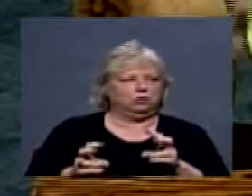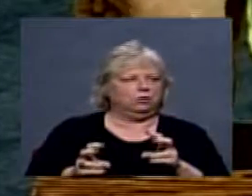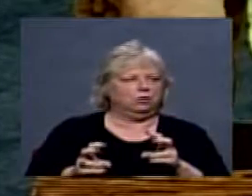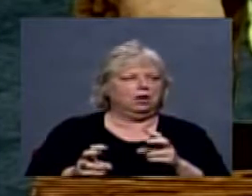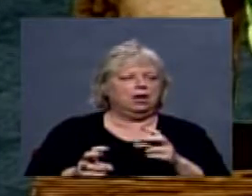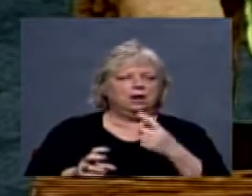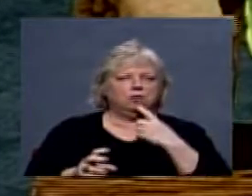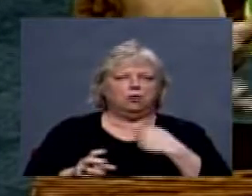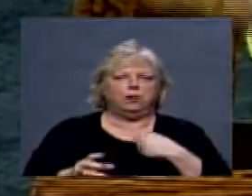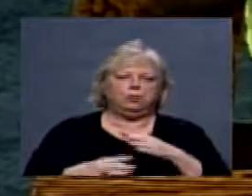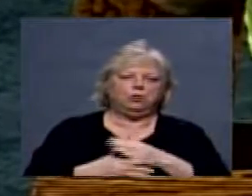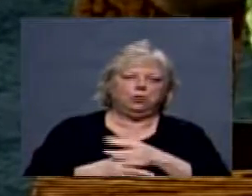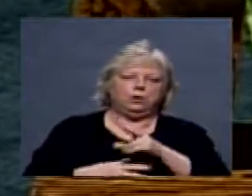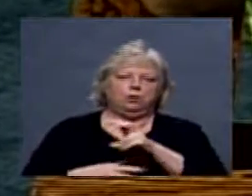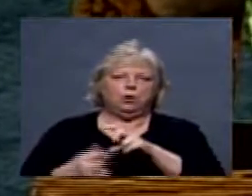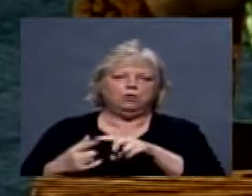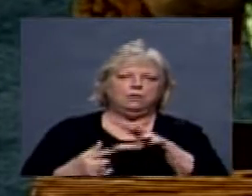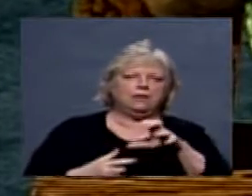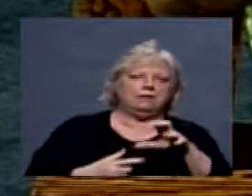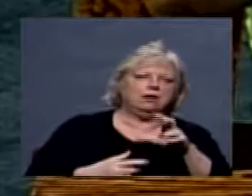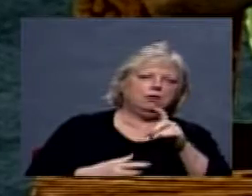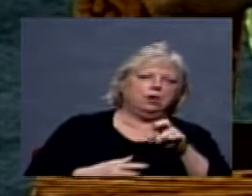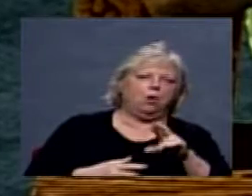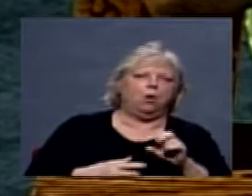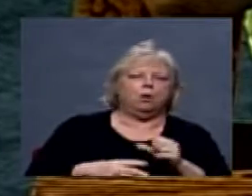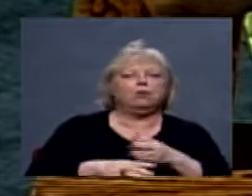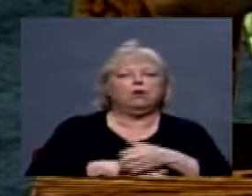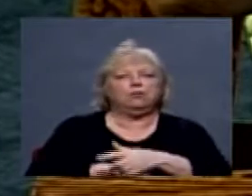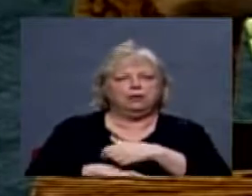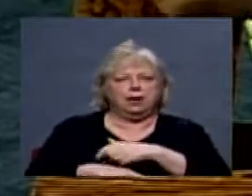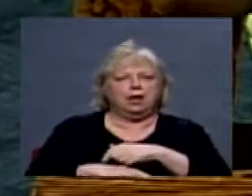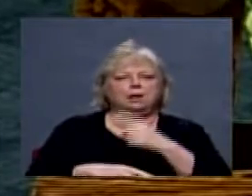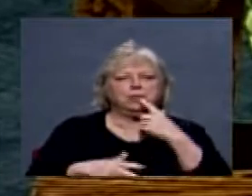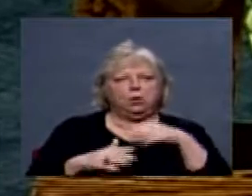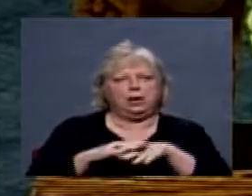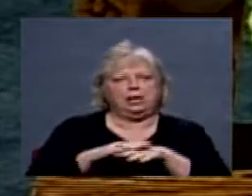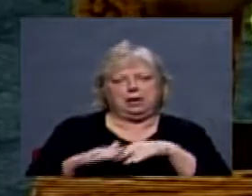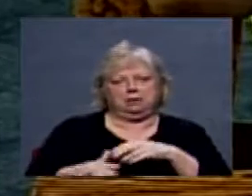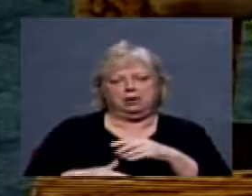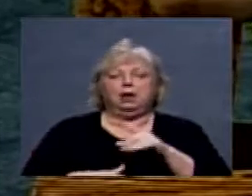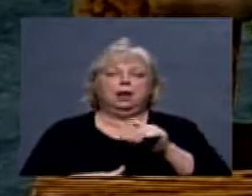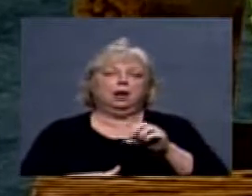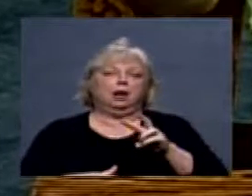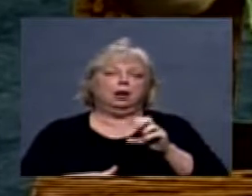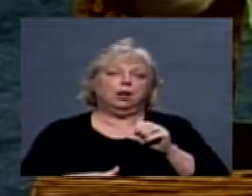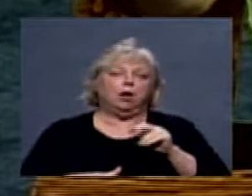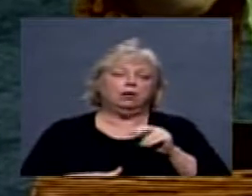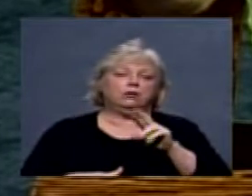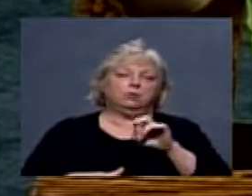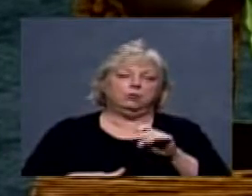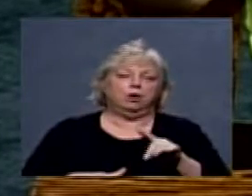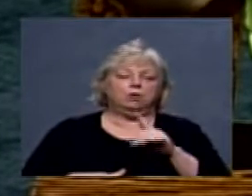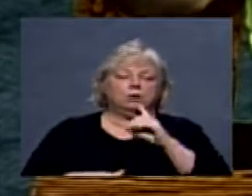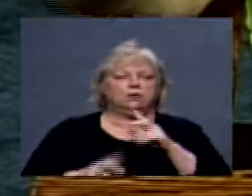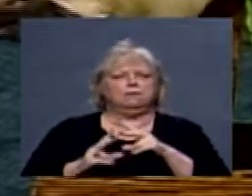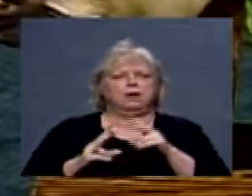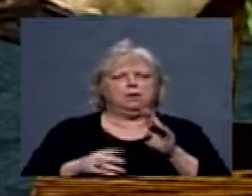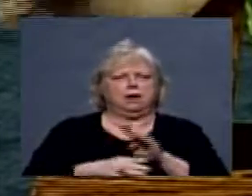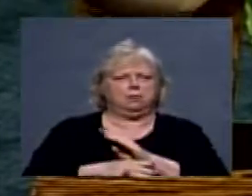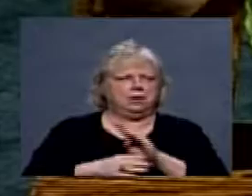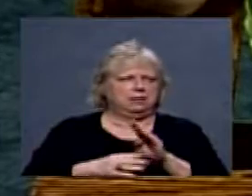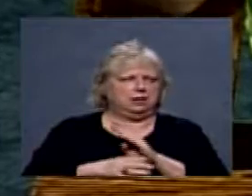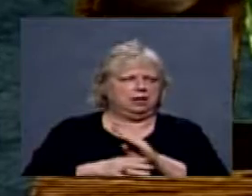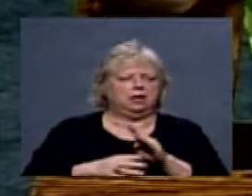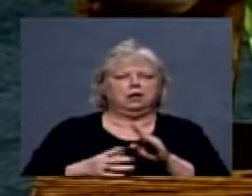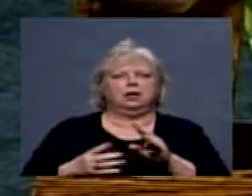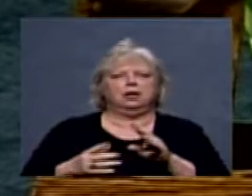over time would be, you know, in and out of this facility. Lawson Road is pretty busy from the traffic when there's road